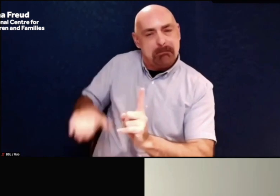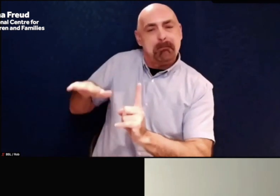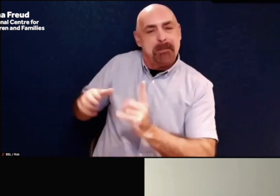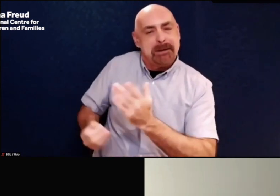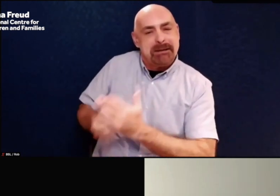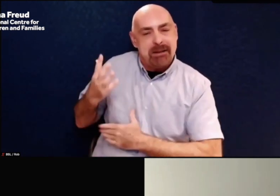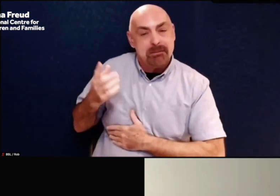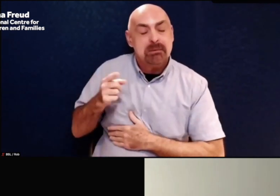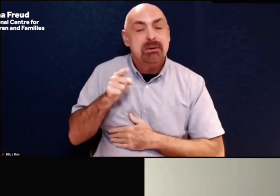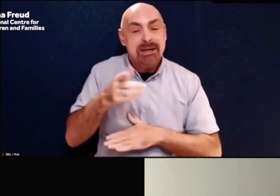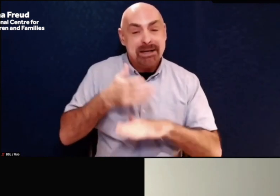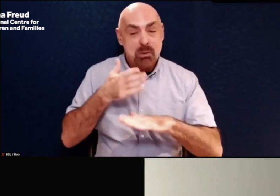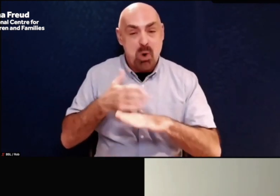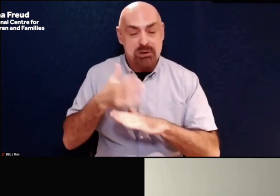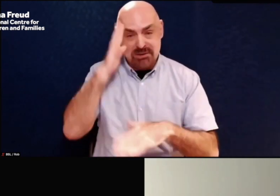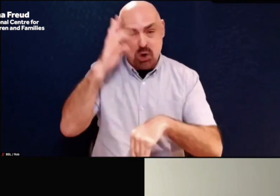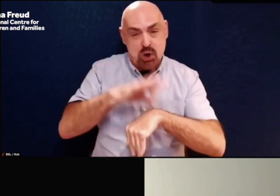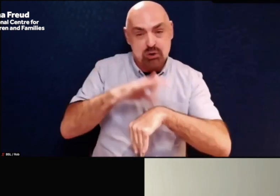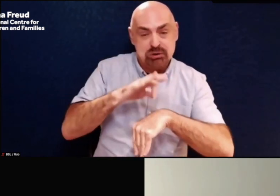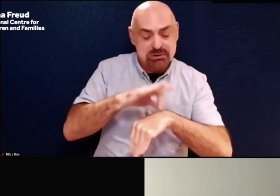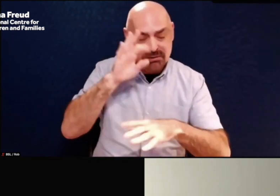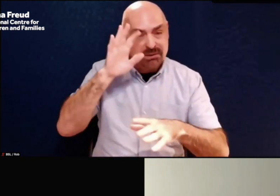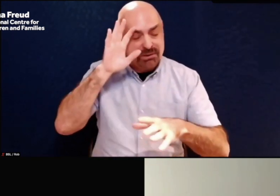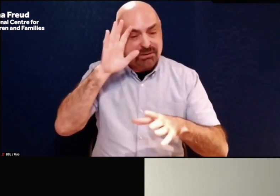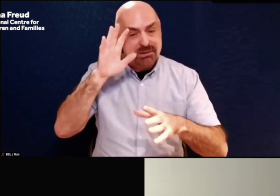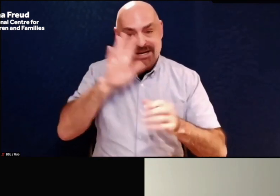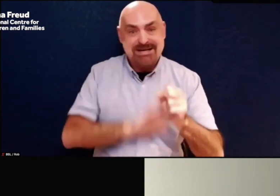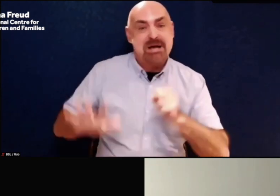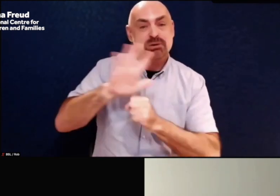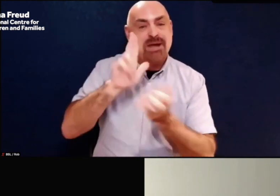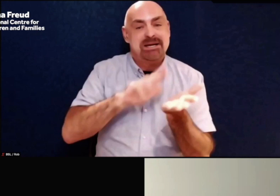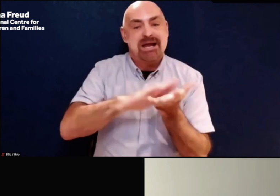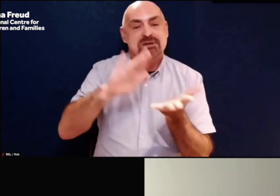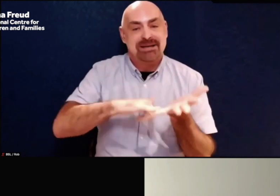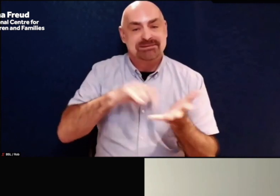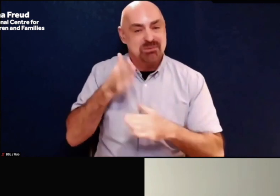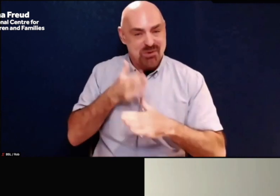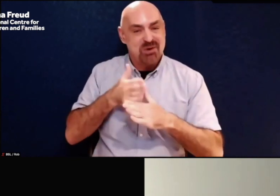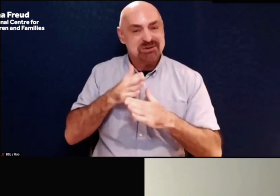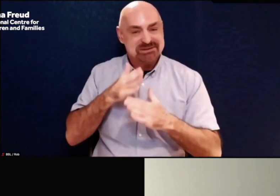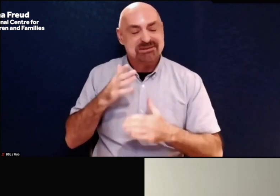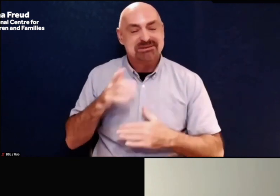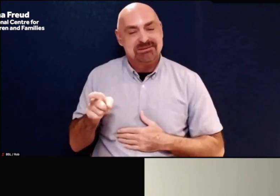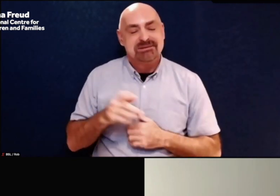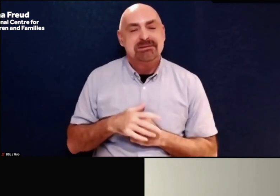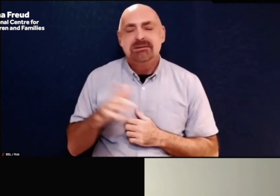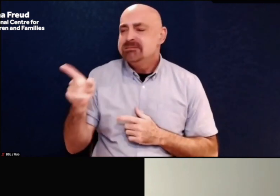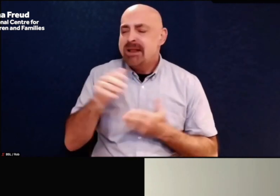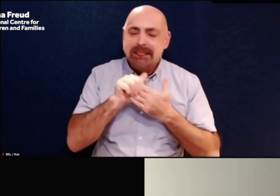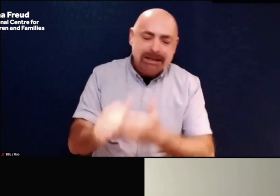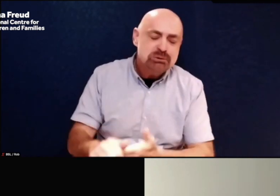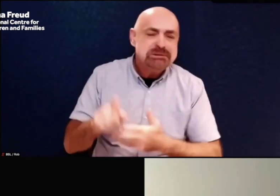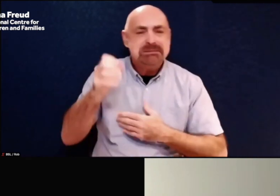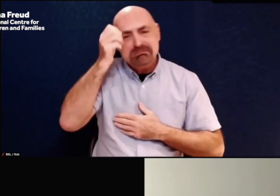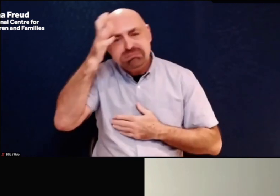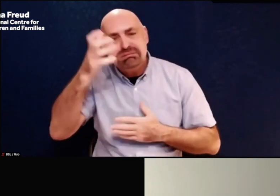works as a consultant child and adolescent psychiatrist in the National Health Service. His leadership, his